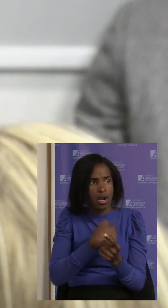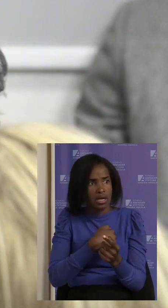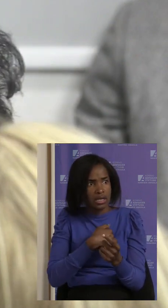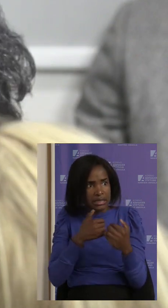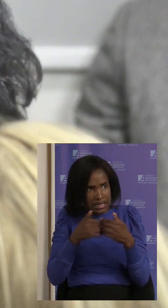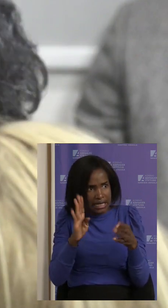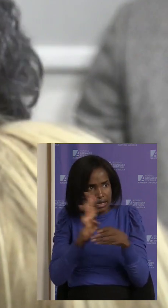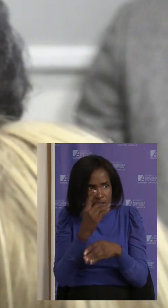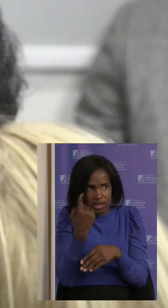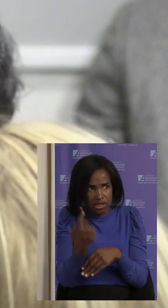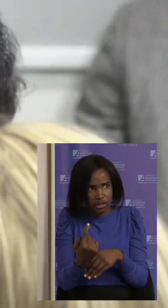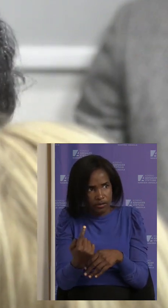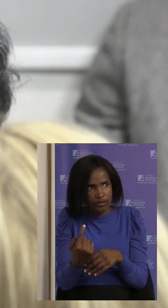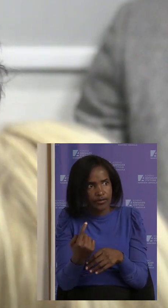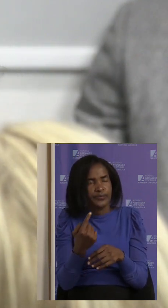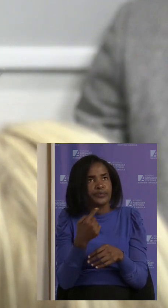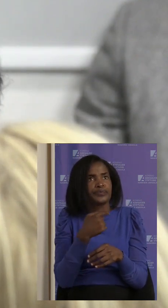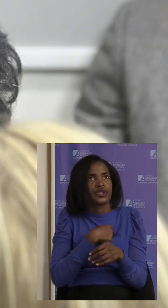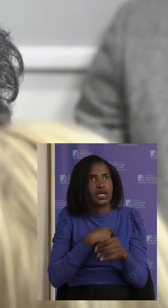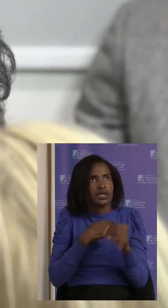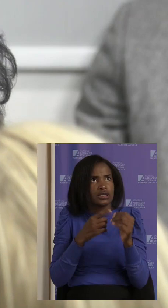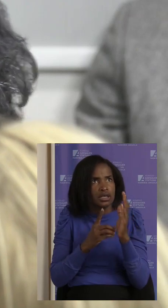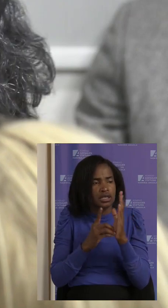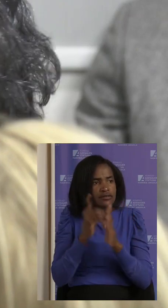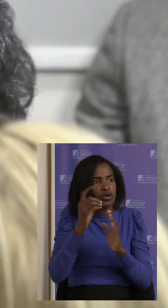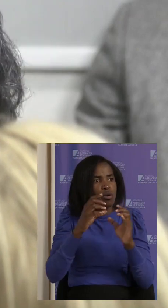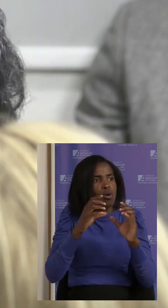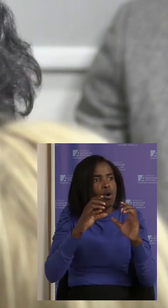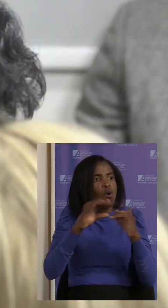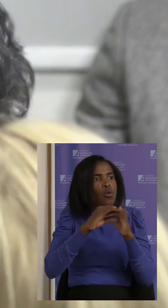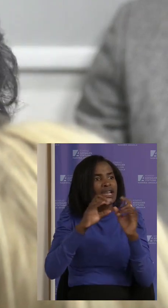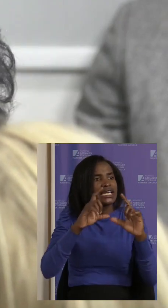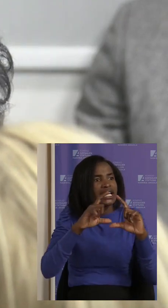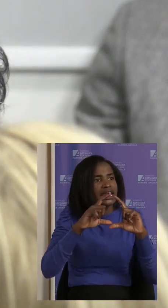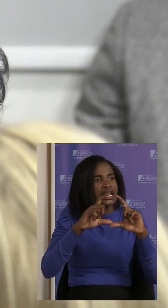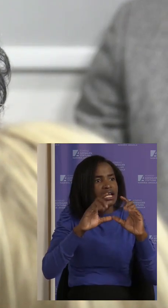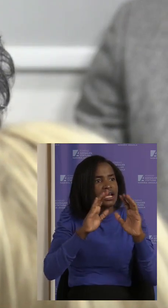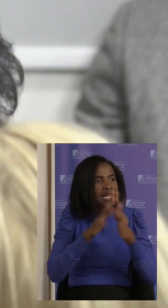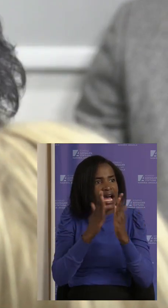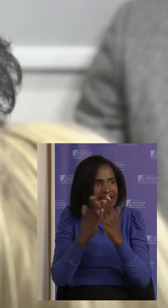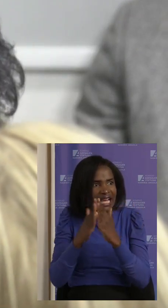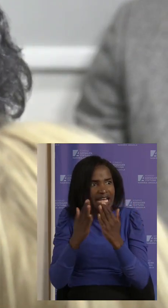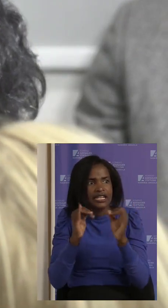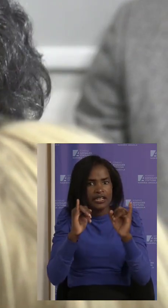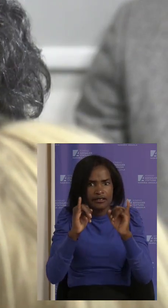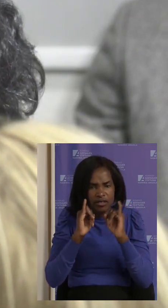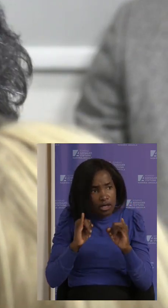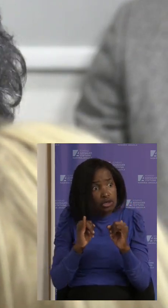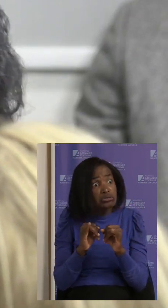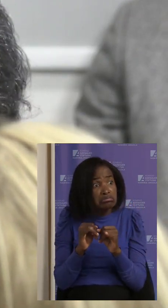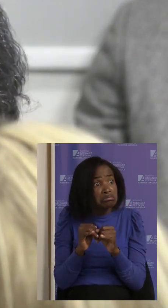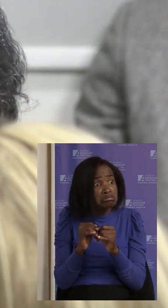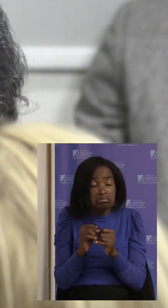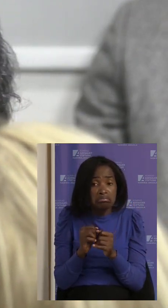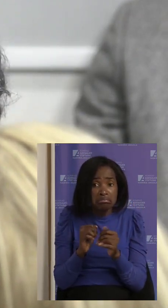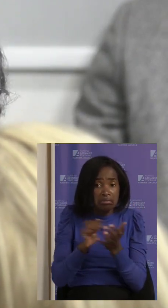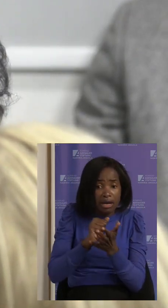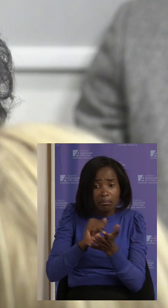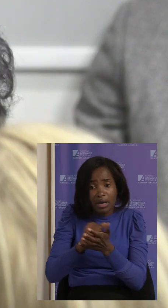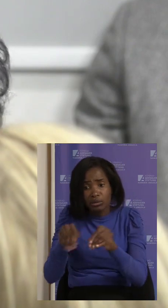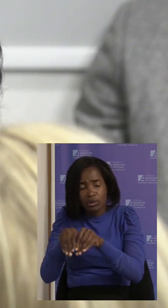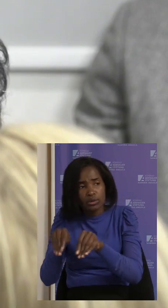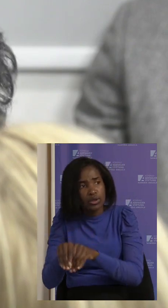own business. She developed wedding cards, invitations, and she's doing well. So I think if we have that in our